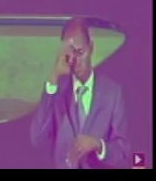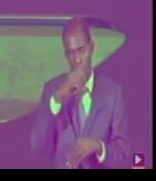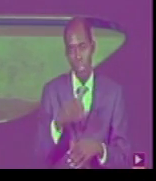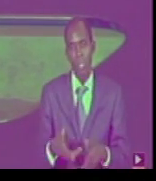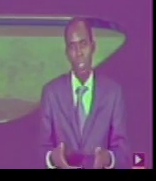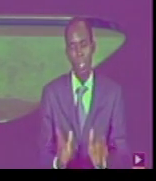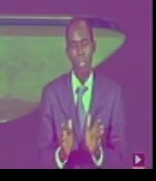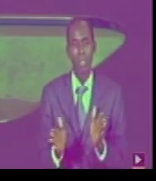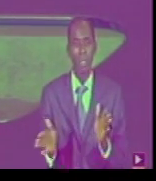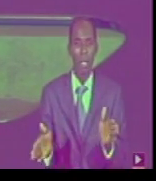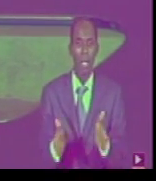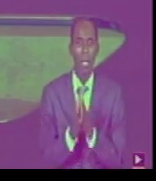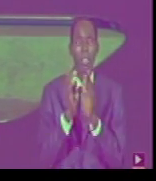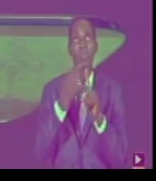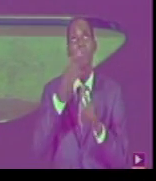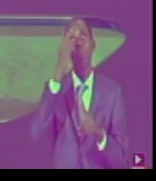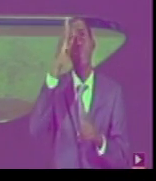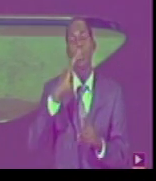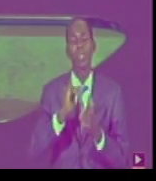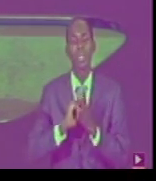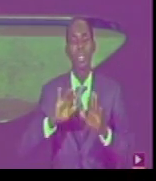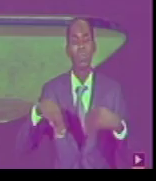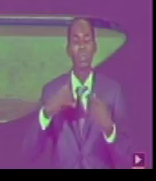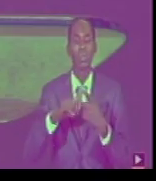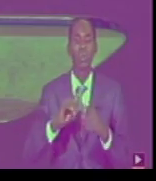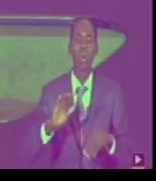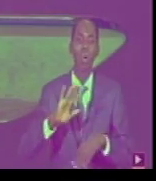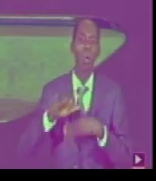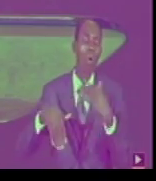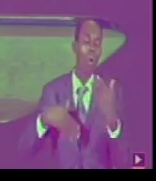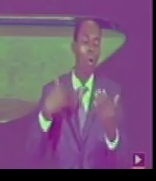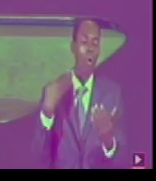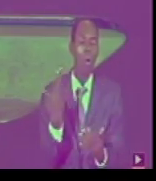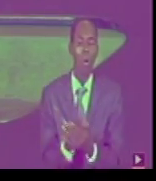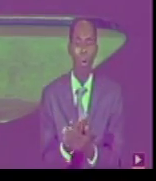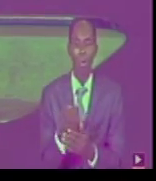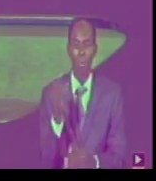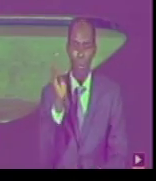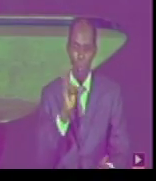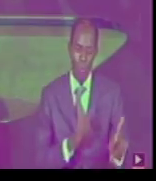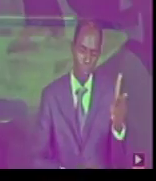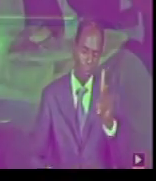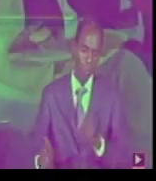that give it to how many people? That give it to how many